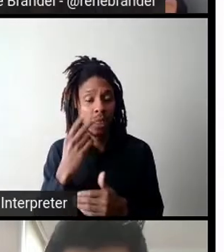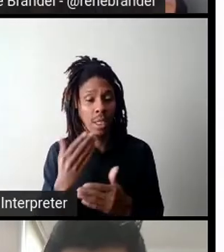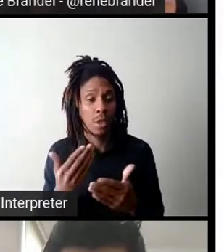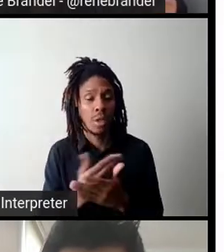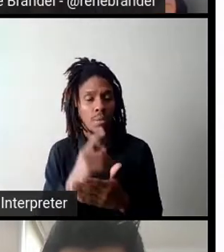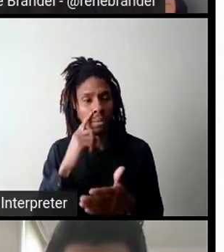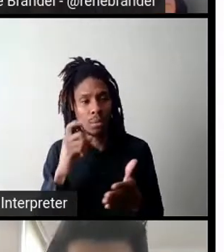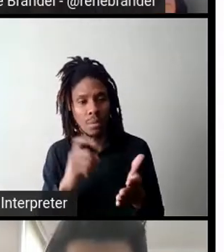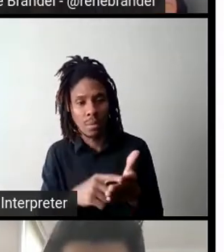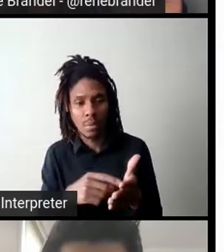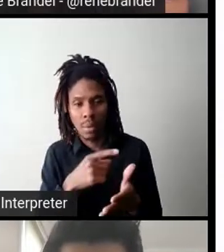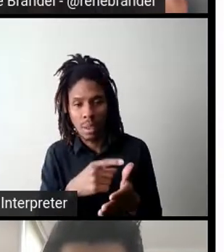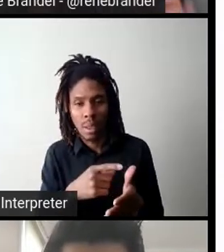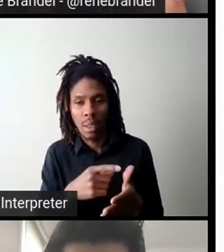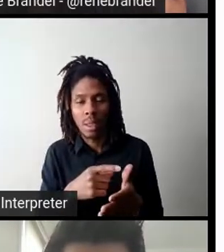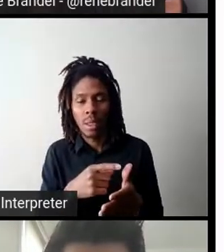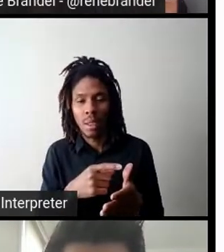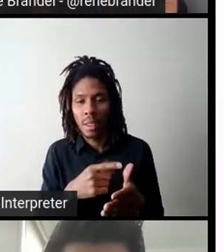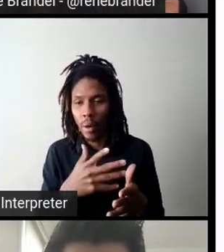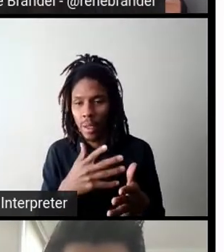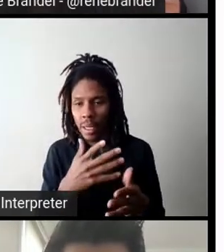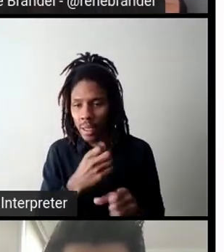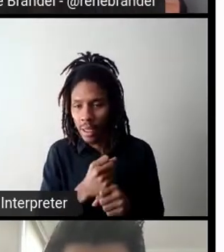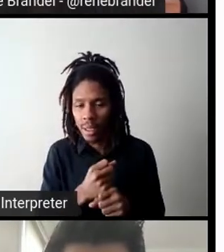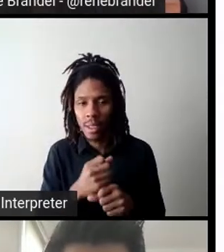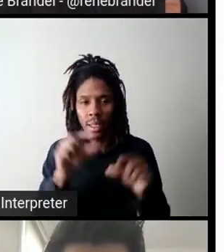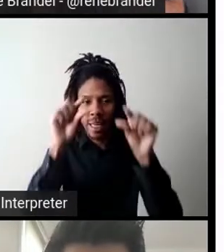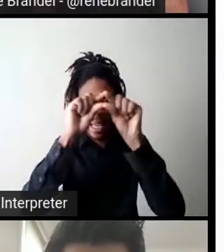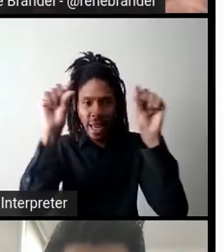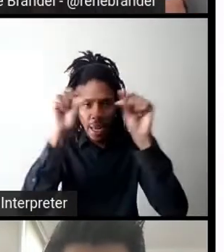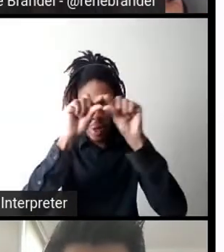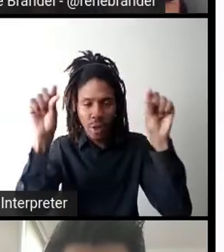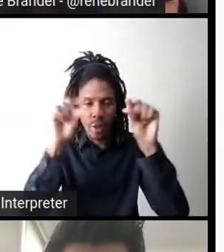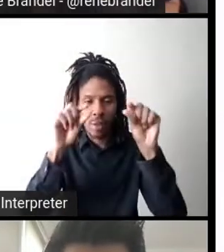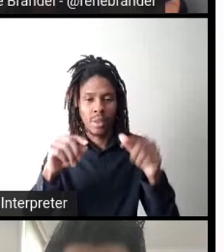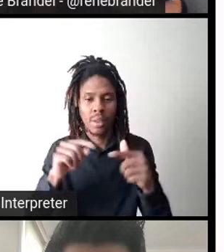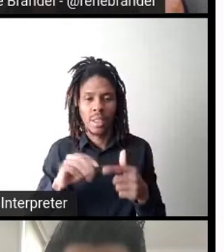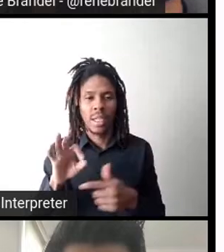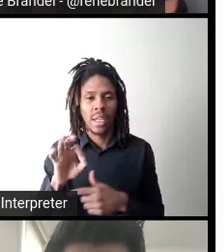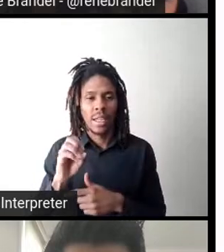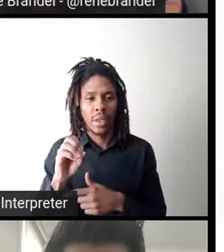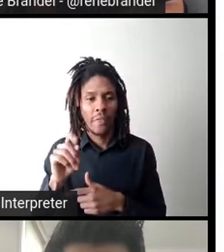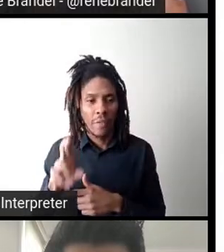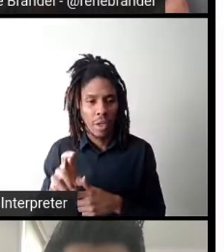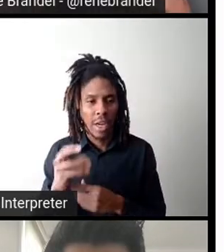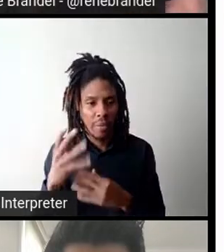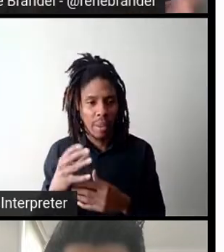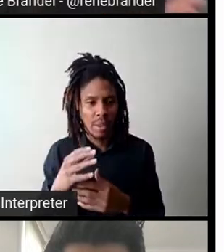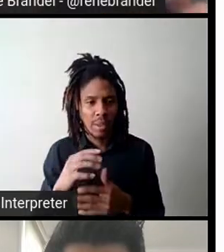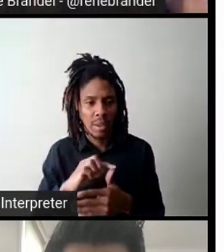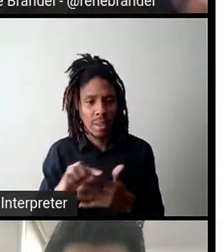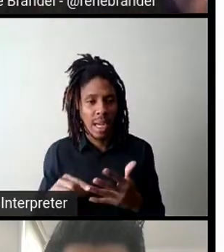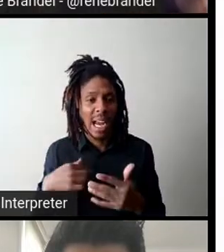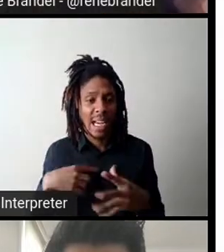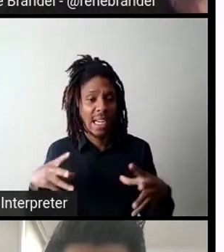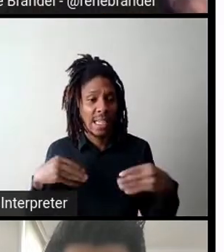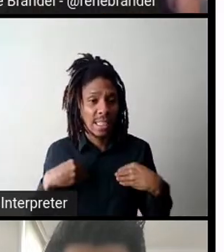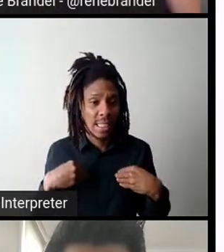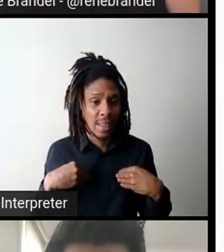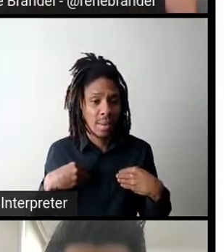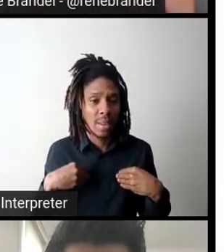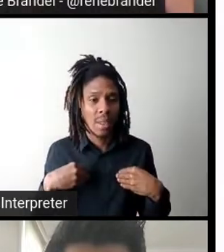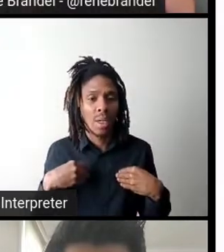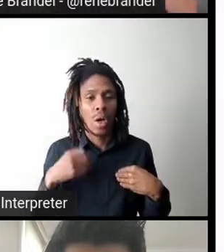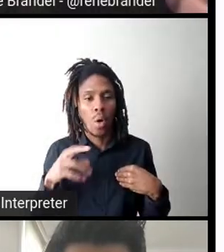the pet-friendly retreat, the header navigation, and the footer information, right? I can accept all or kind of go